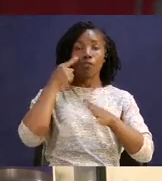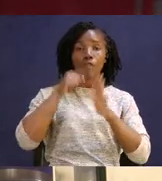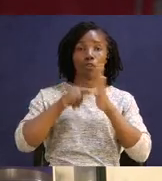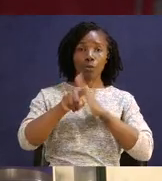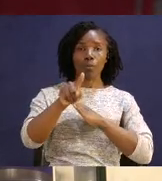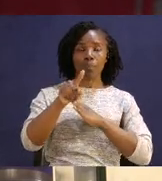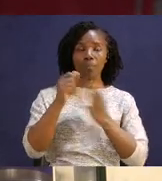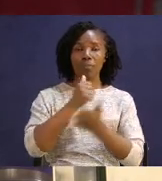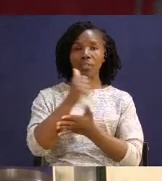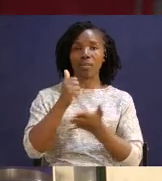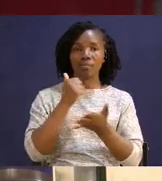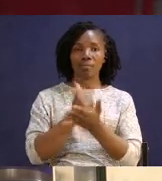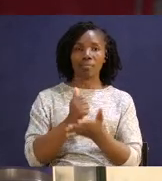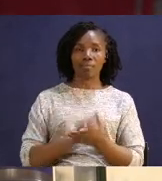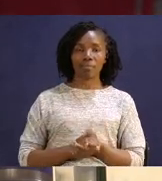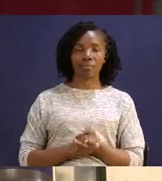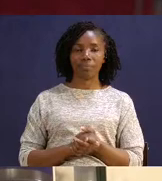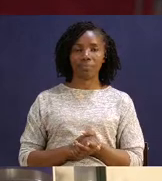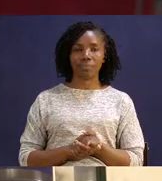Amen.